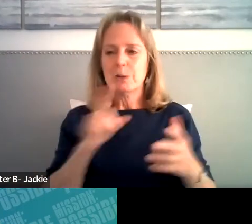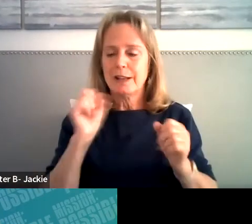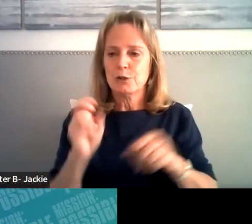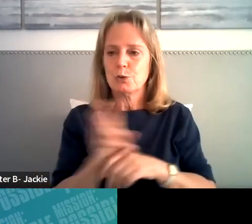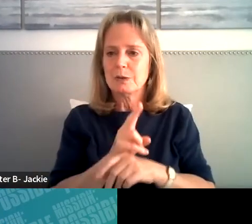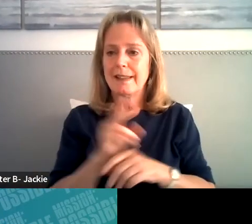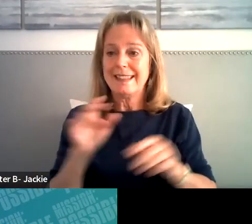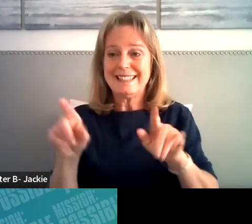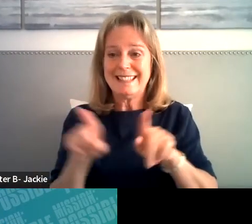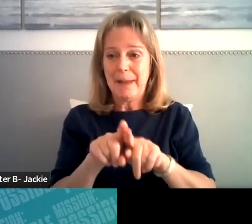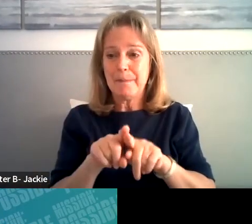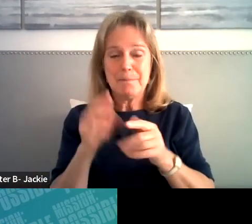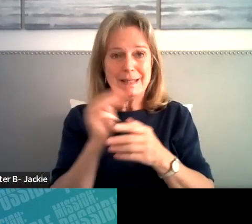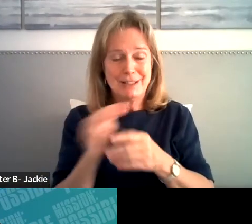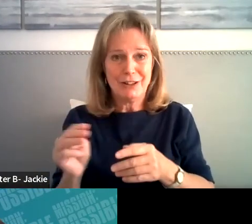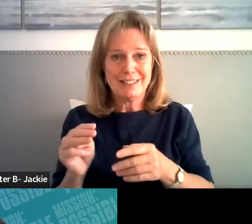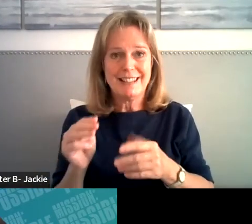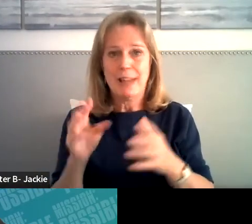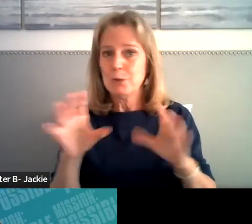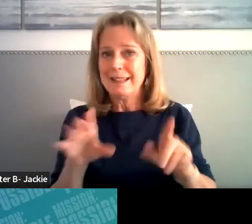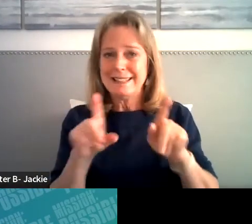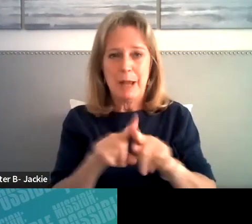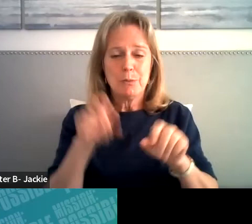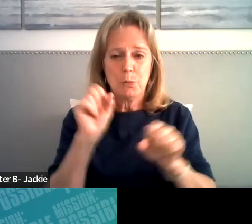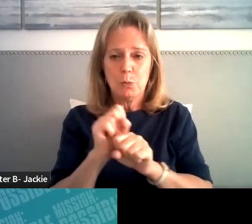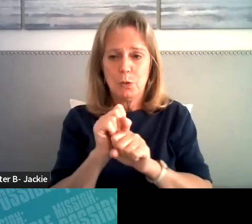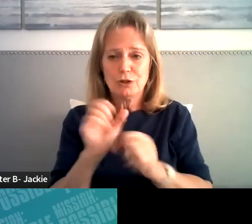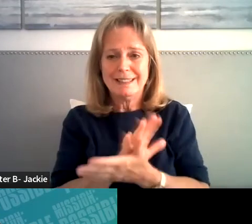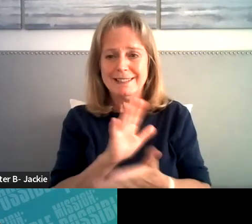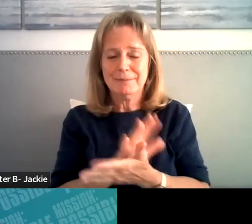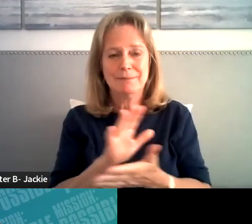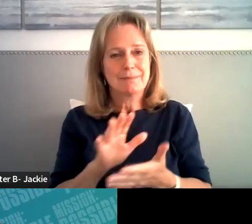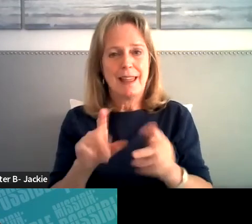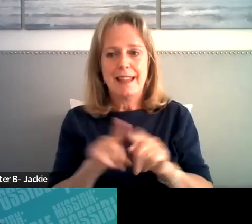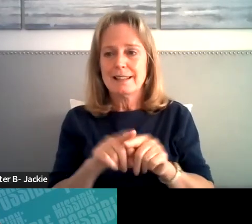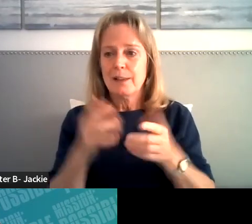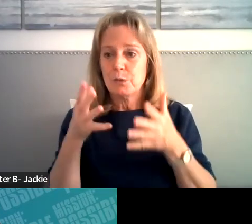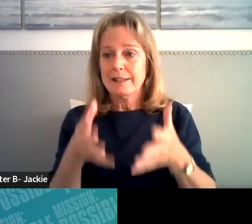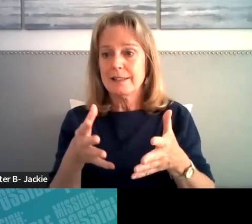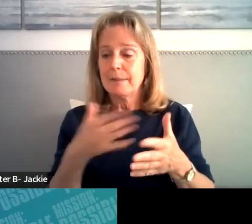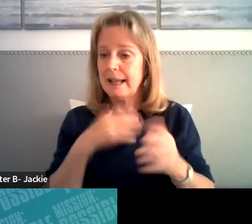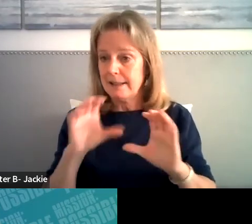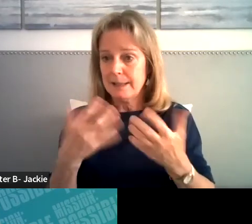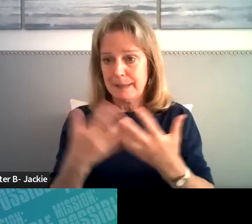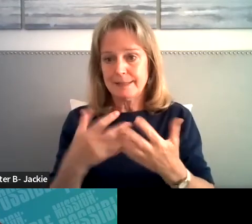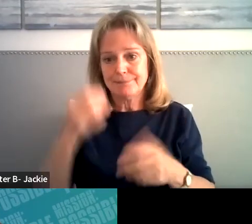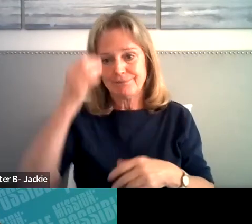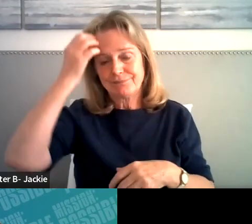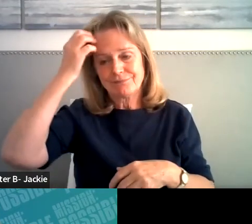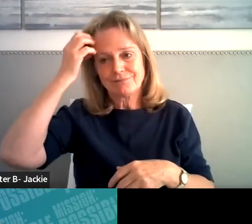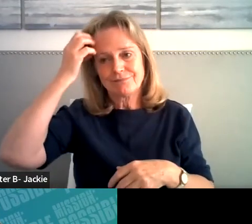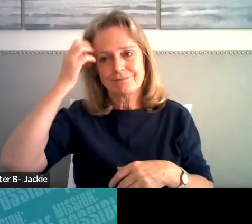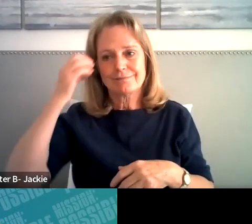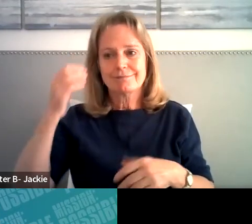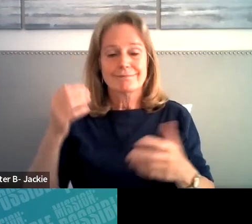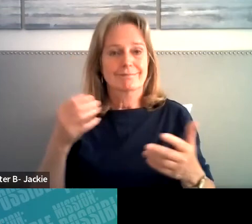the same materials and do the same worksheets as the rest of my classmates." And that brought a